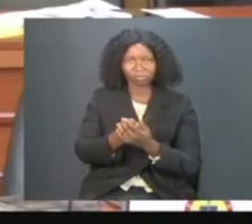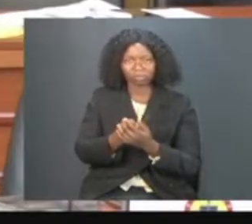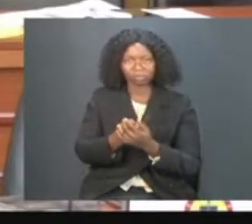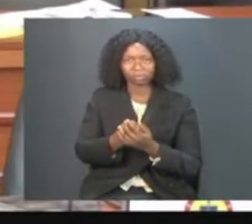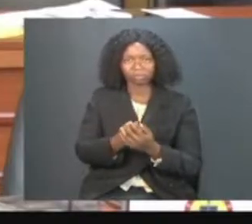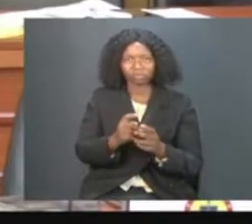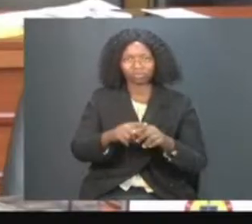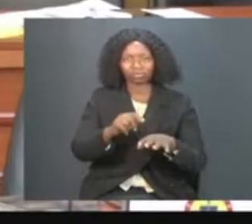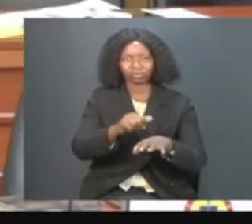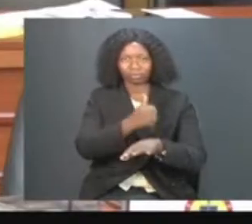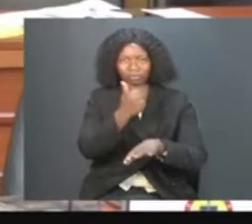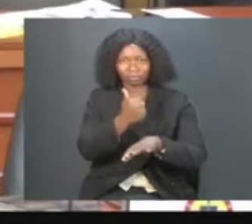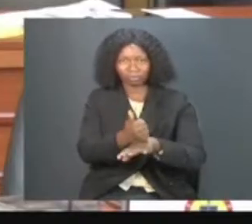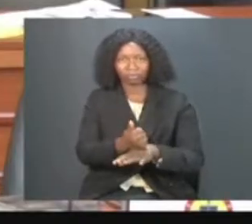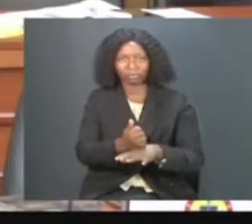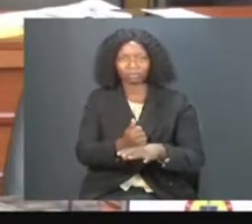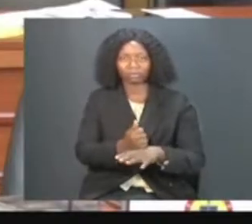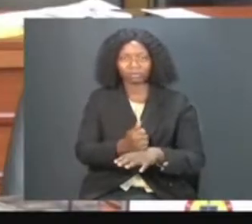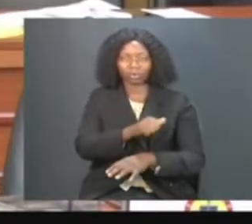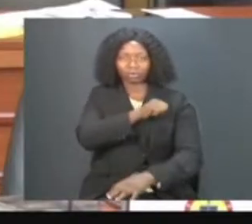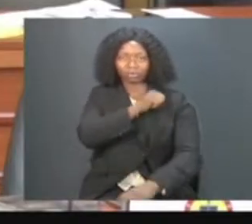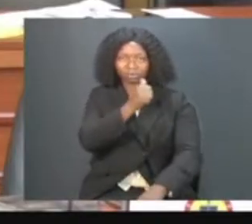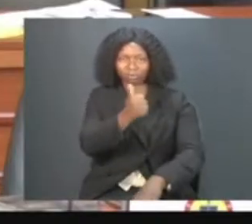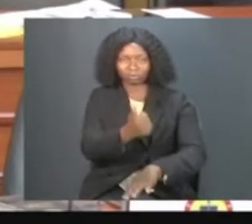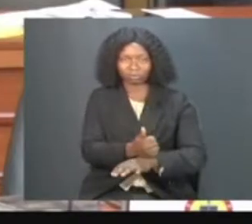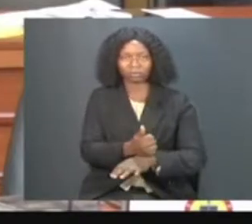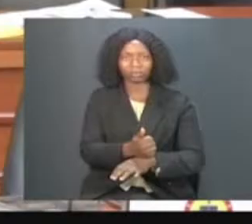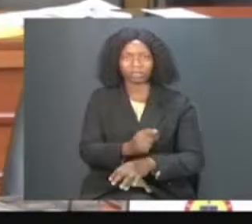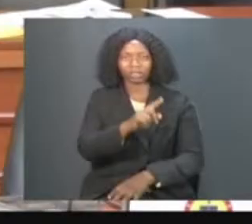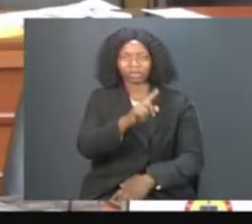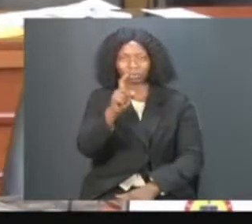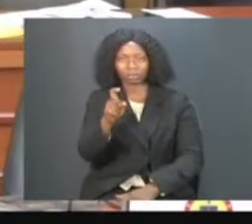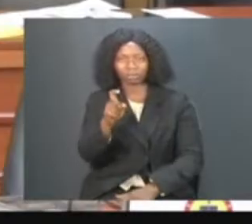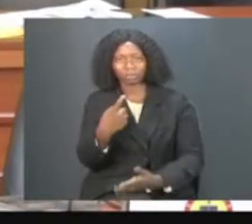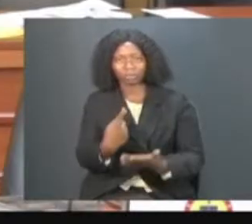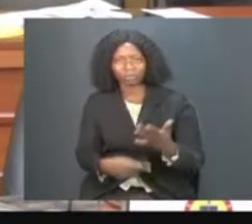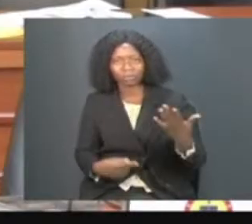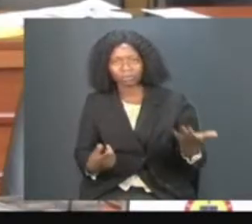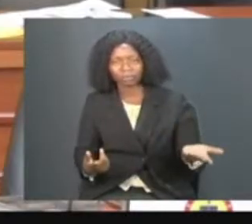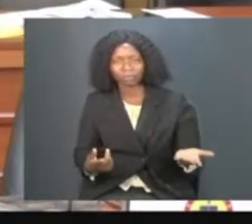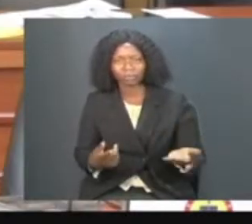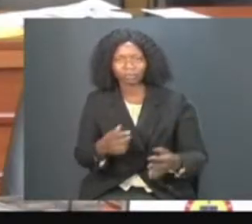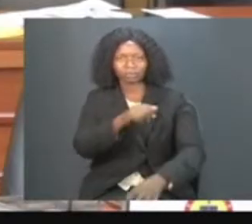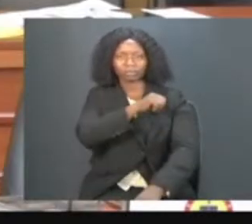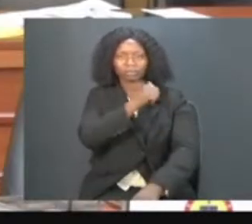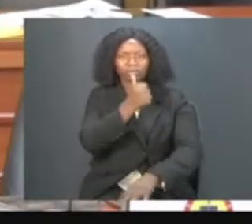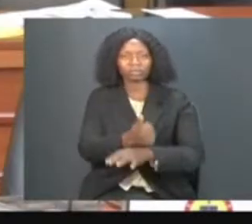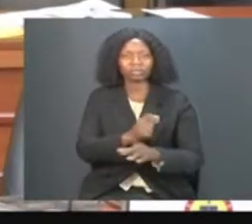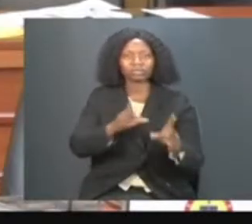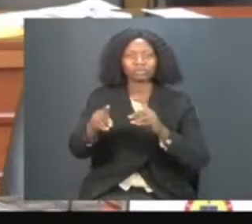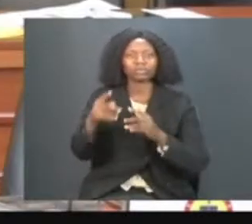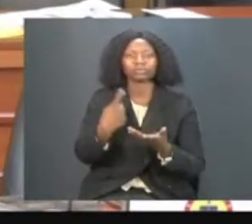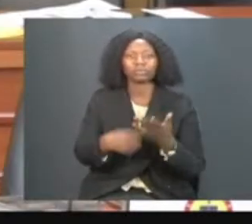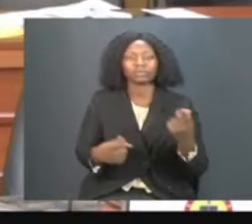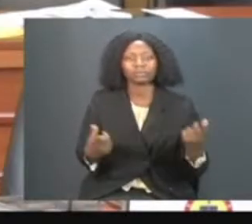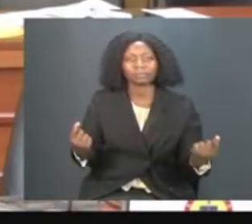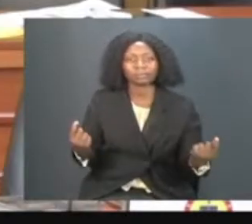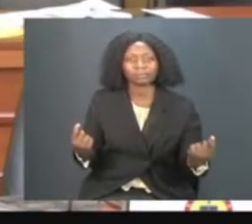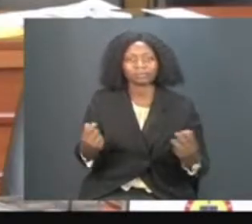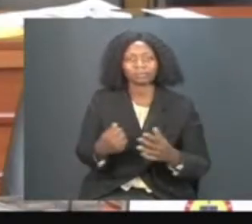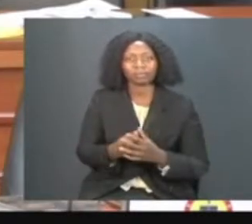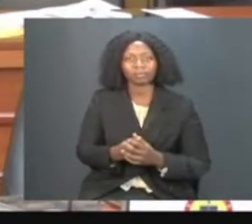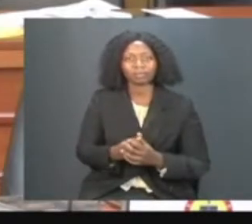to establish this authority. The question is, what is the authority supposed to do?